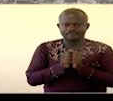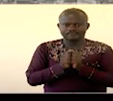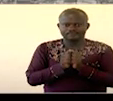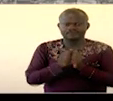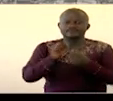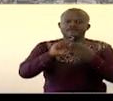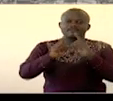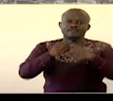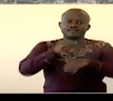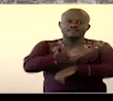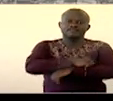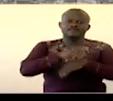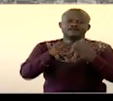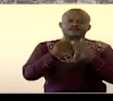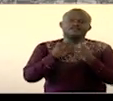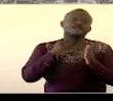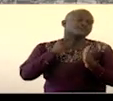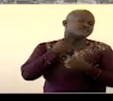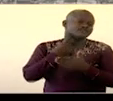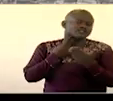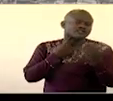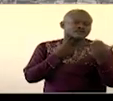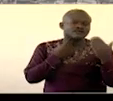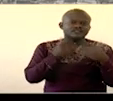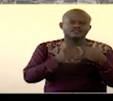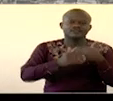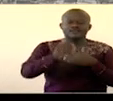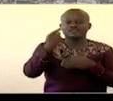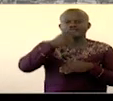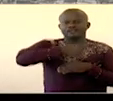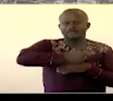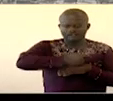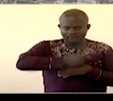Dear students, enjoy the rest of the day